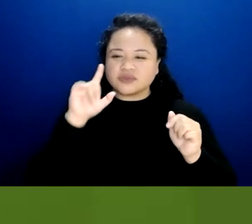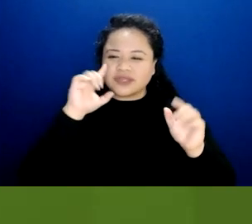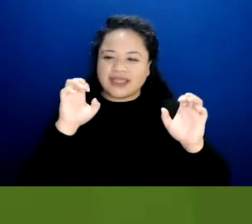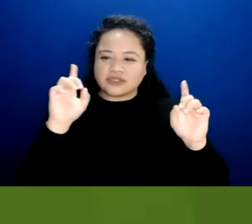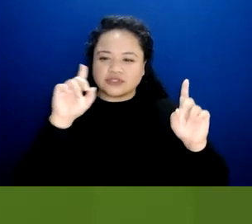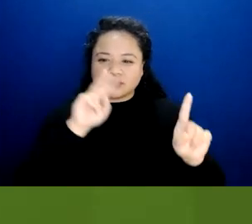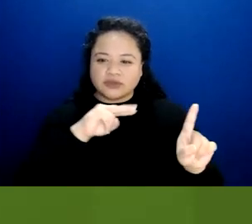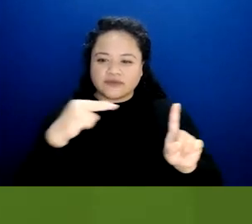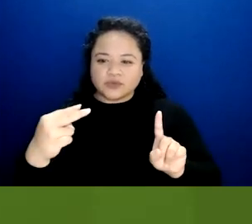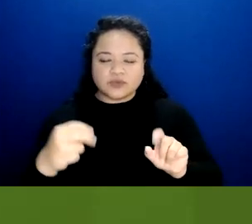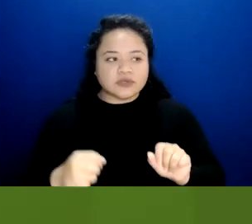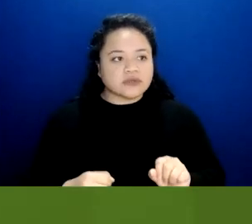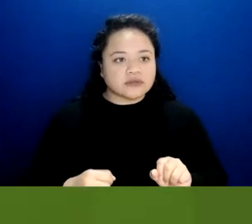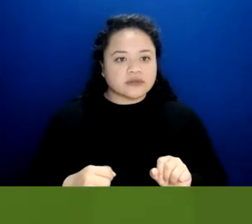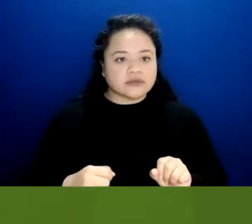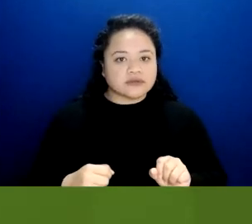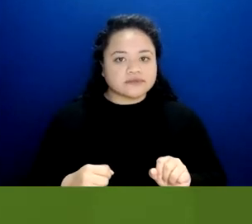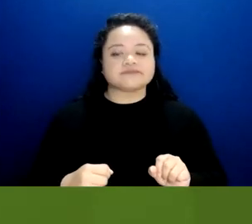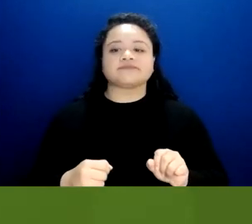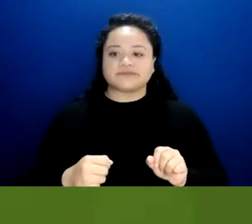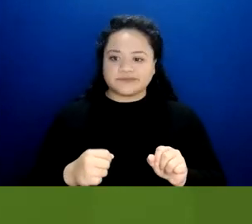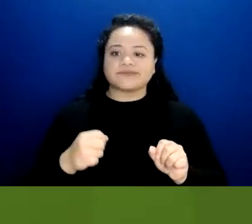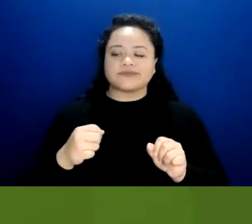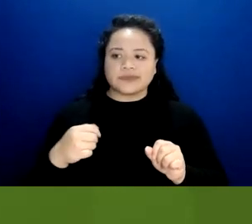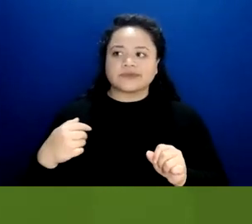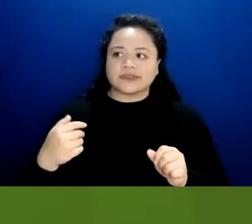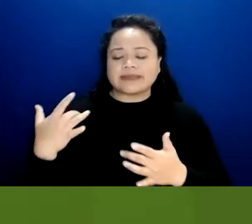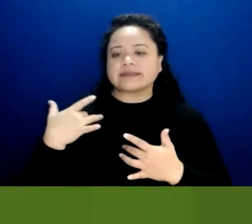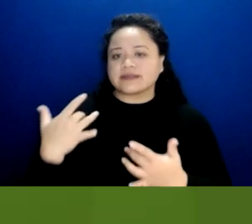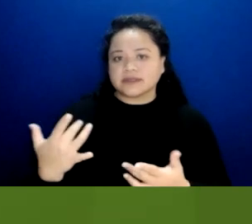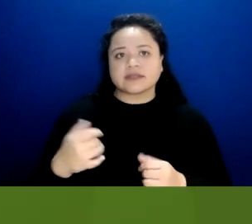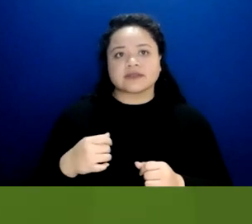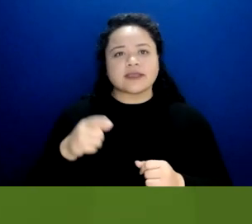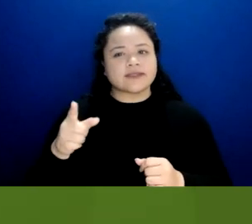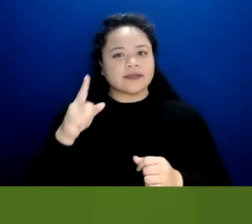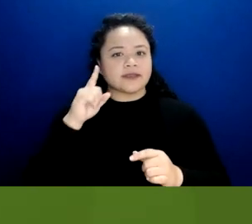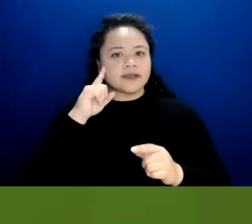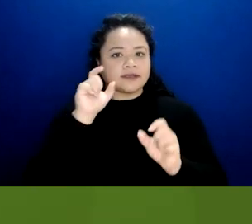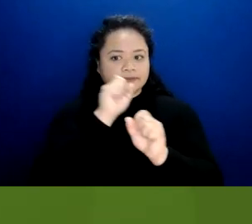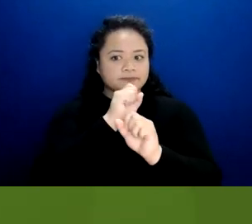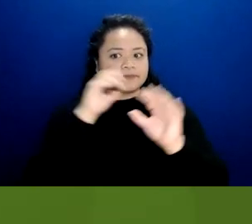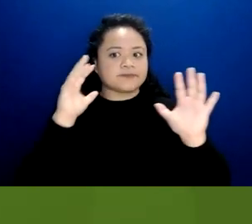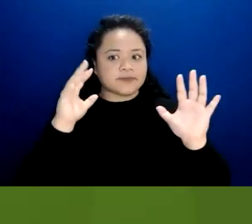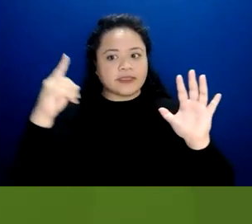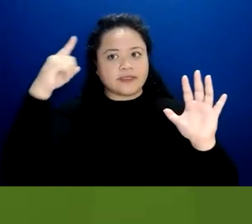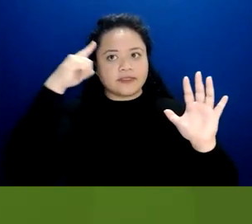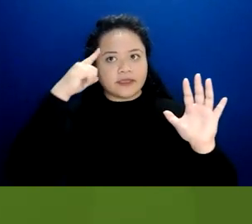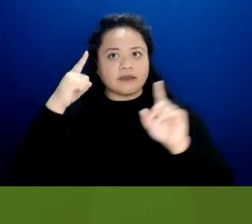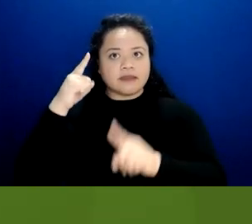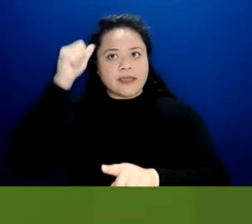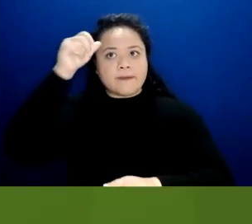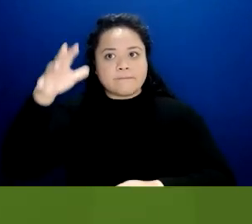that so often there is a framing that, again, pins men solely as perpetrators and